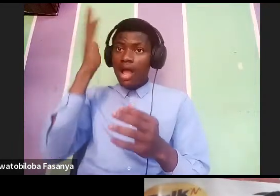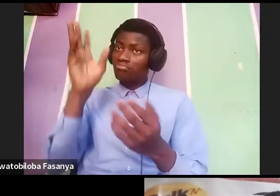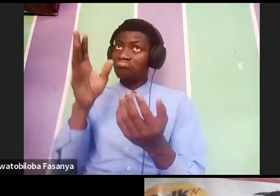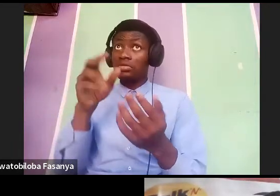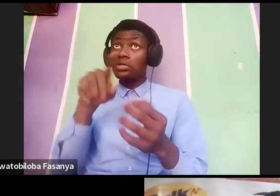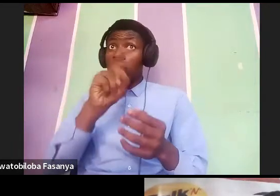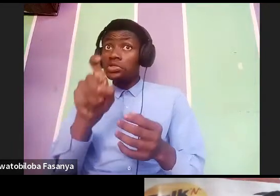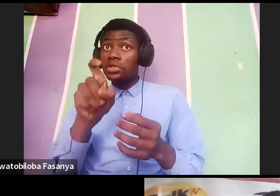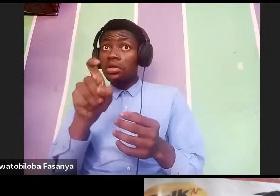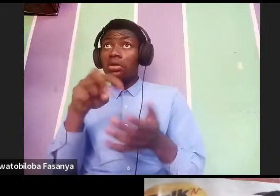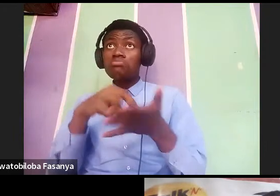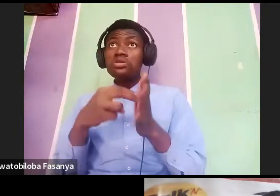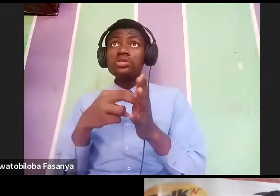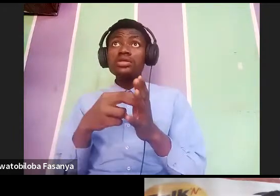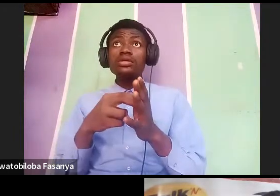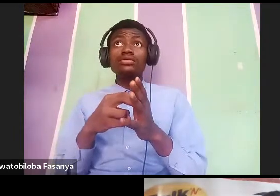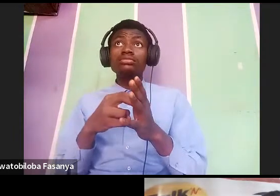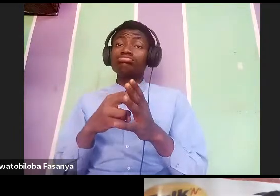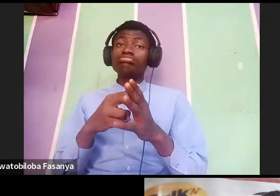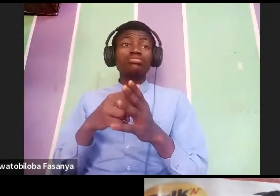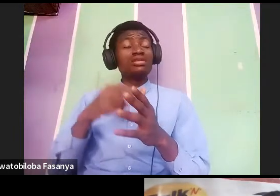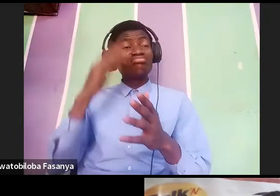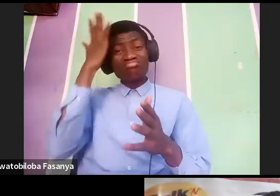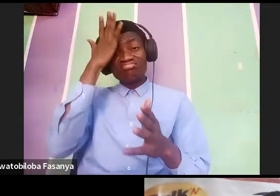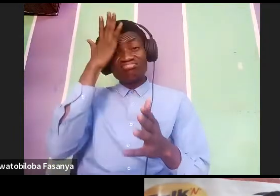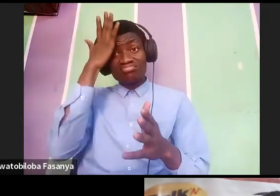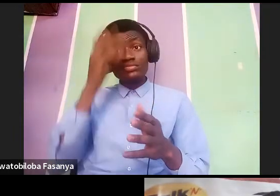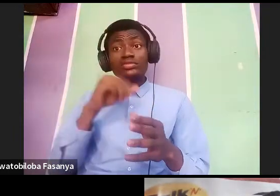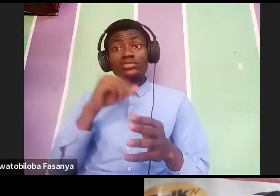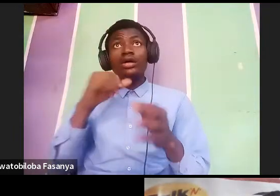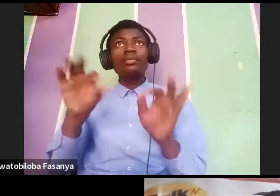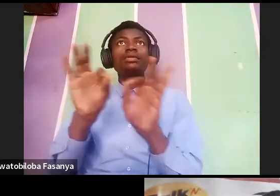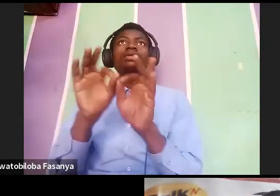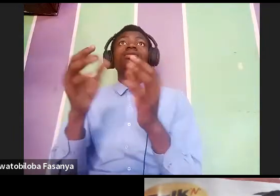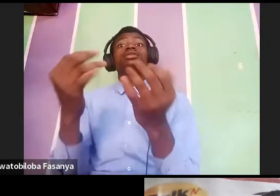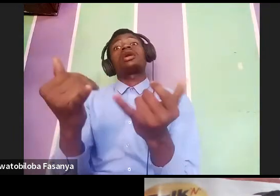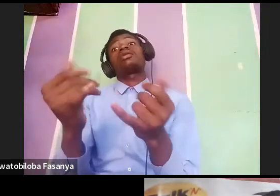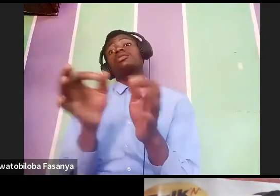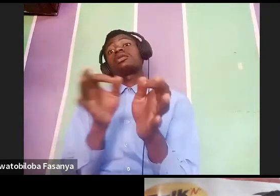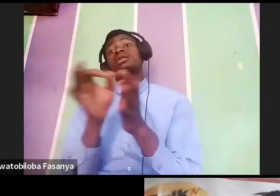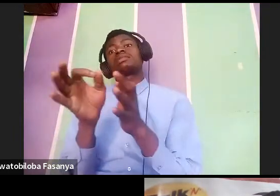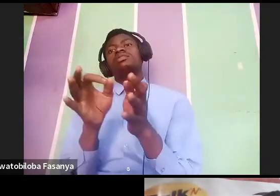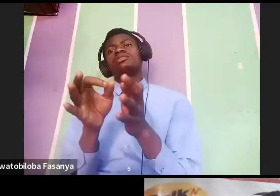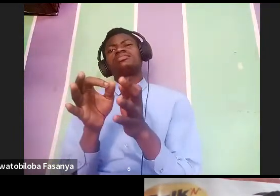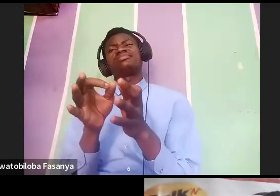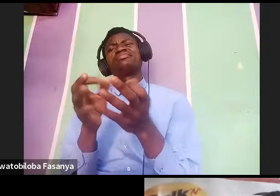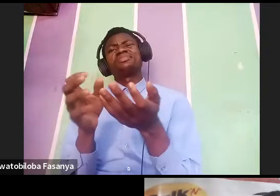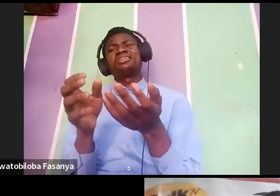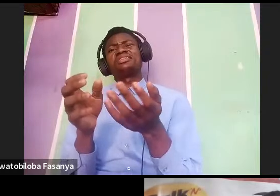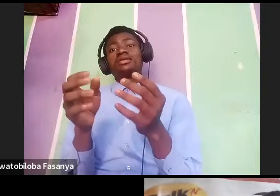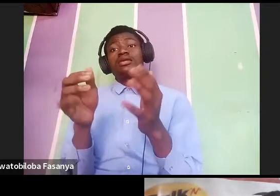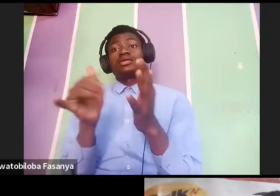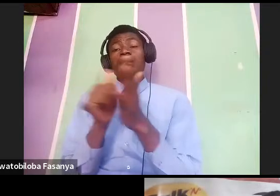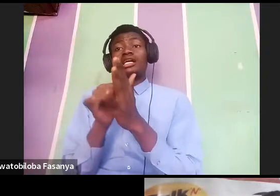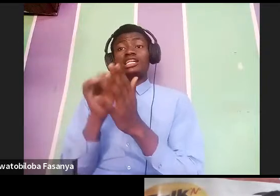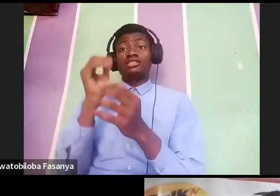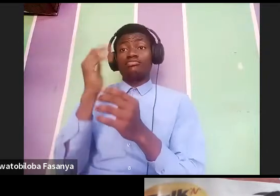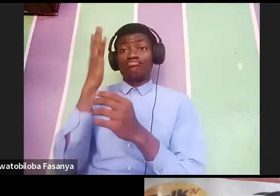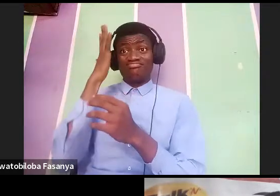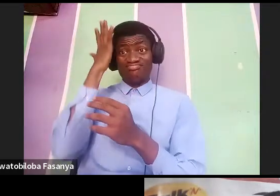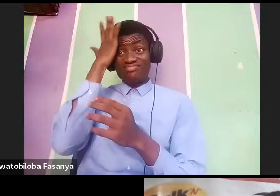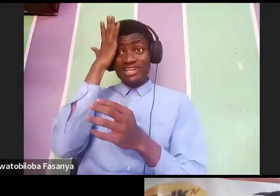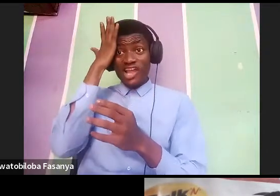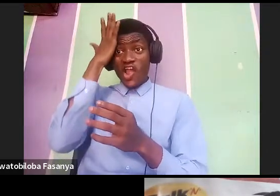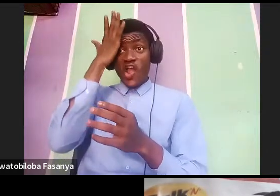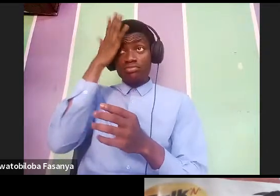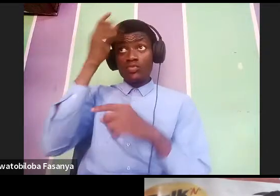if there is no, it's not as effective as applying a cold compress, but rubbing too is effective in its own way. Meaning, if you